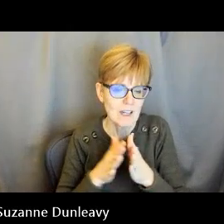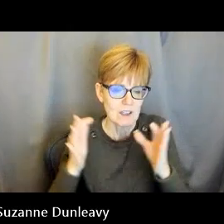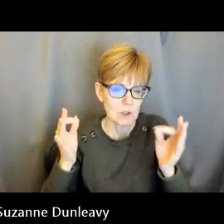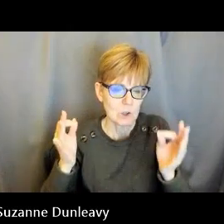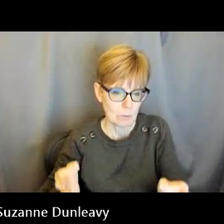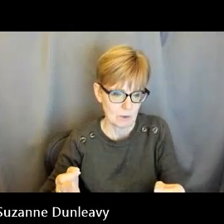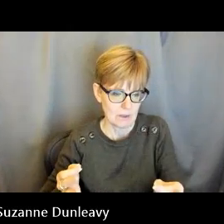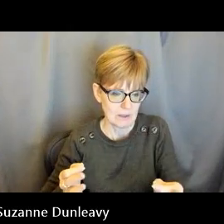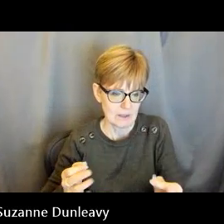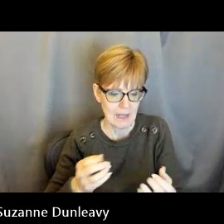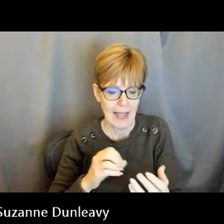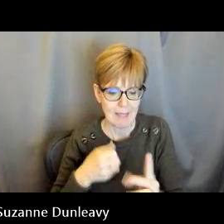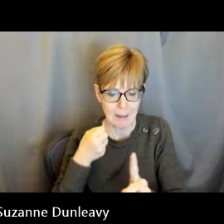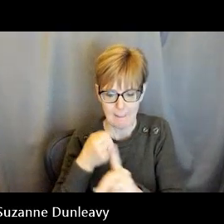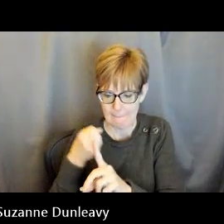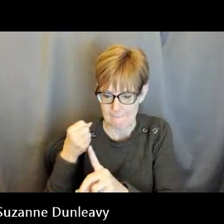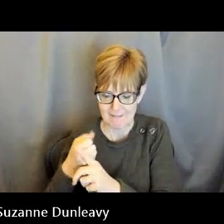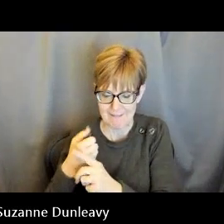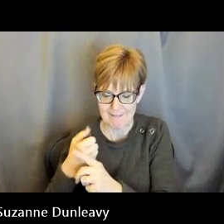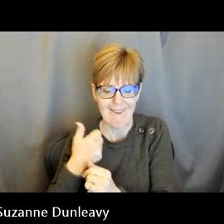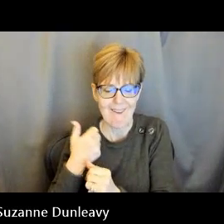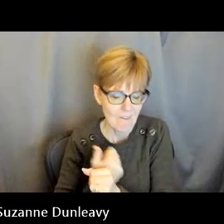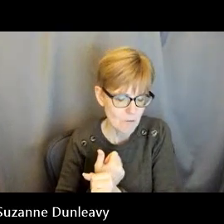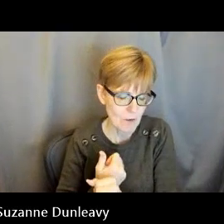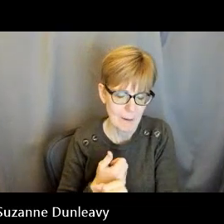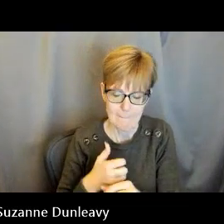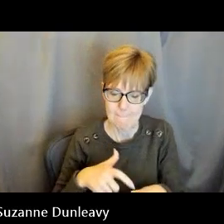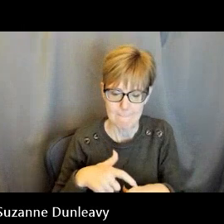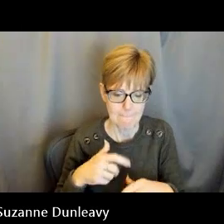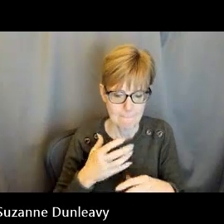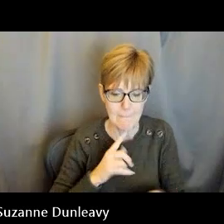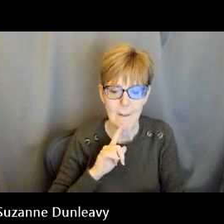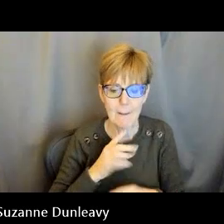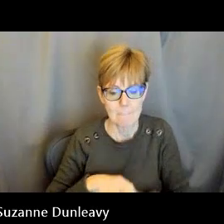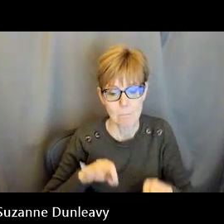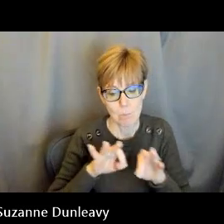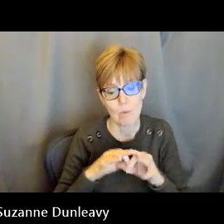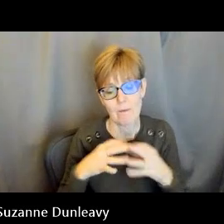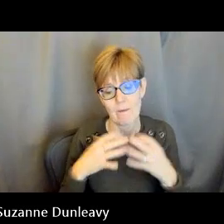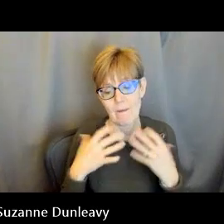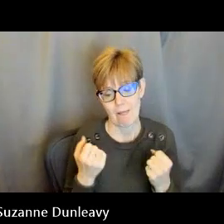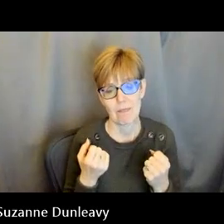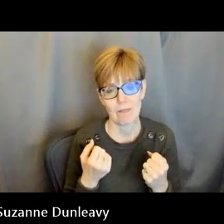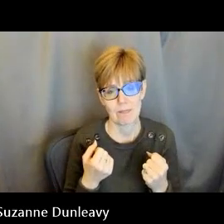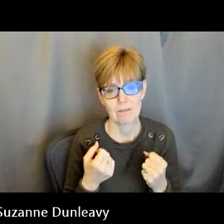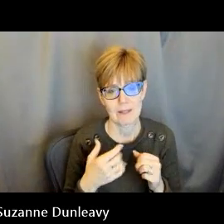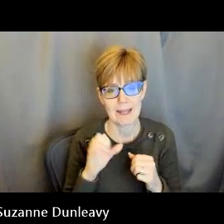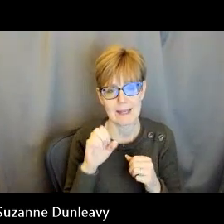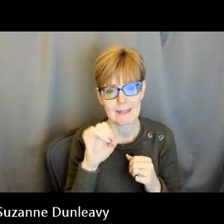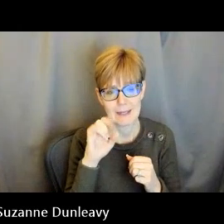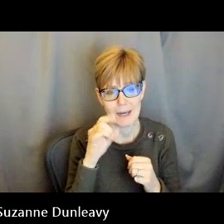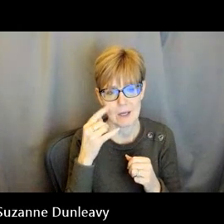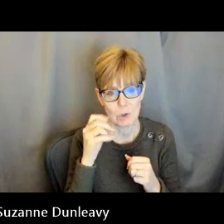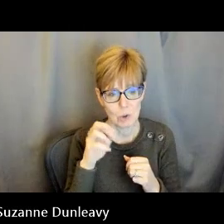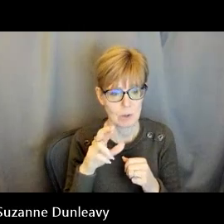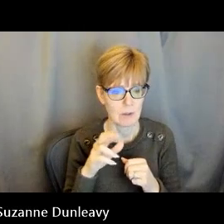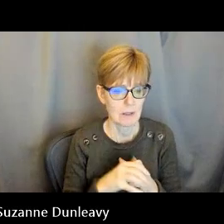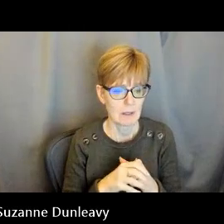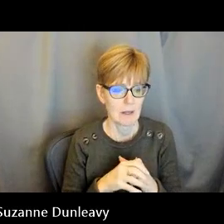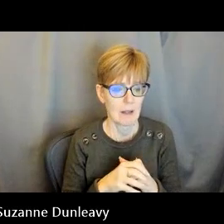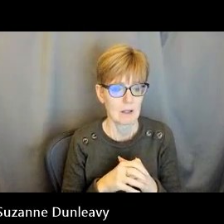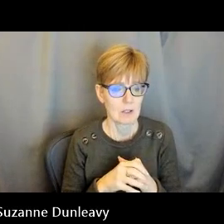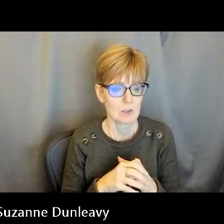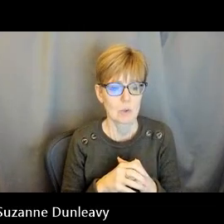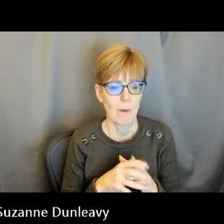major health indicator. Again, demonstrating that inequity is not incidental, but systemic. And this